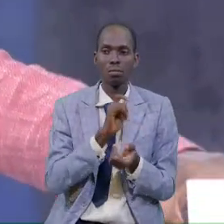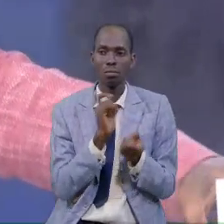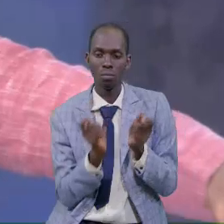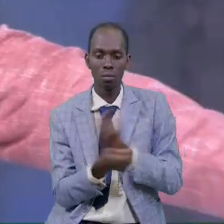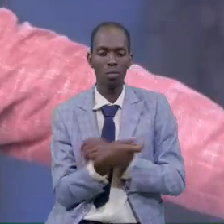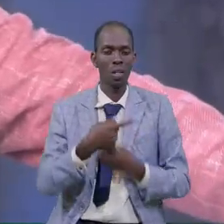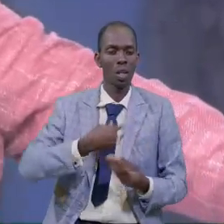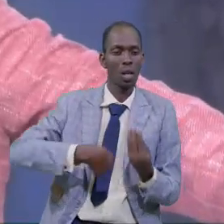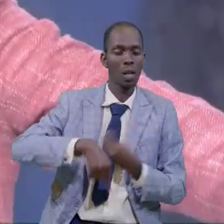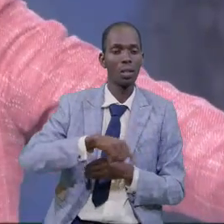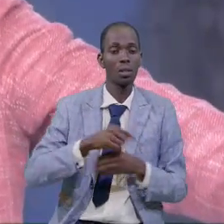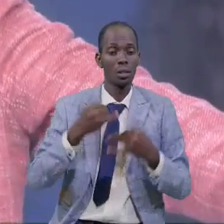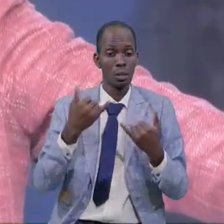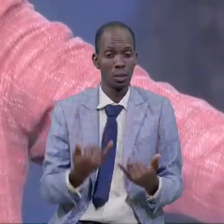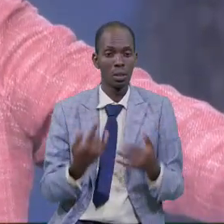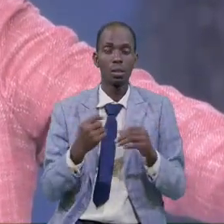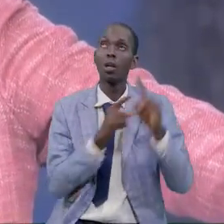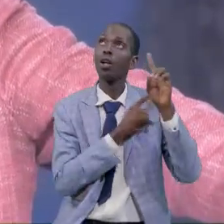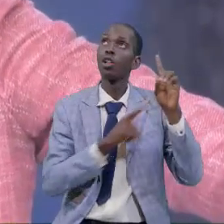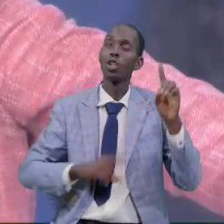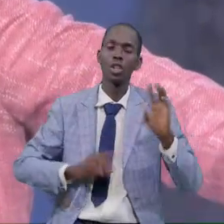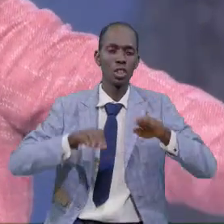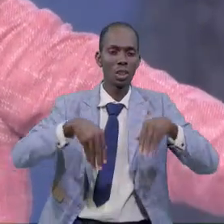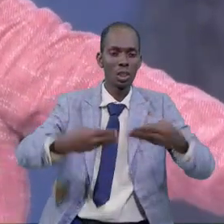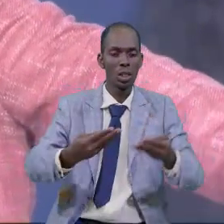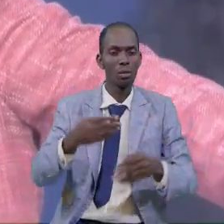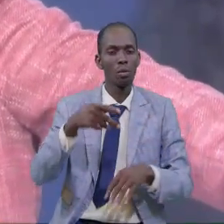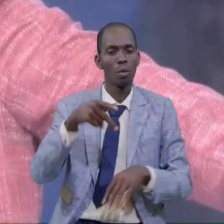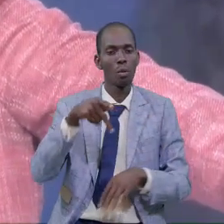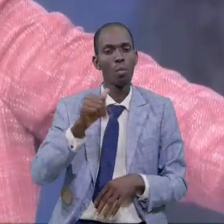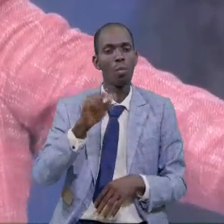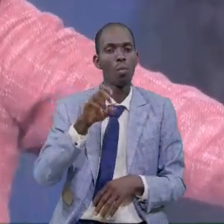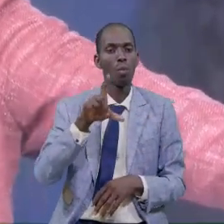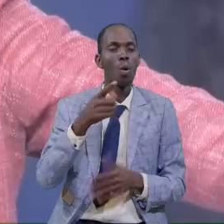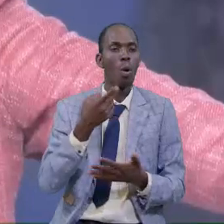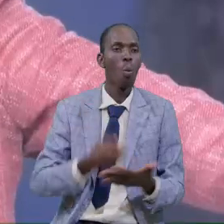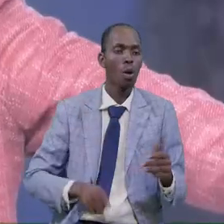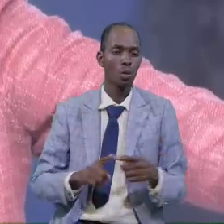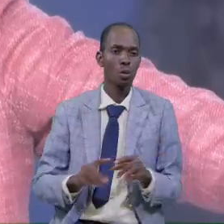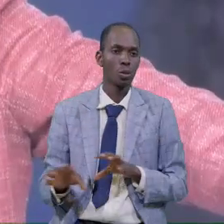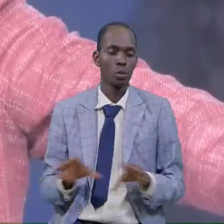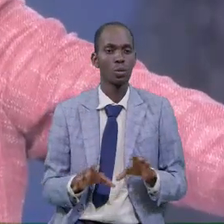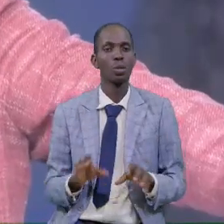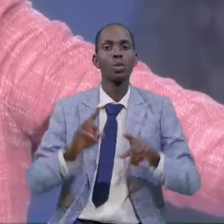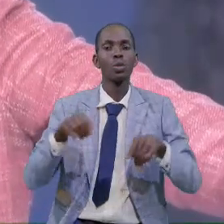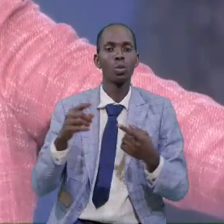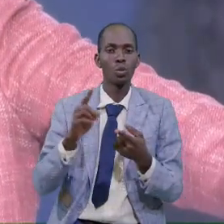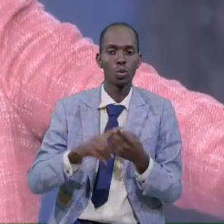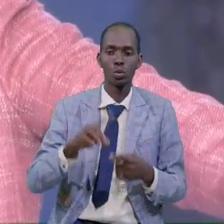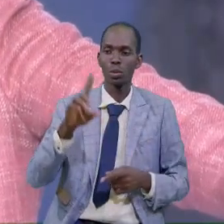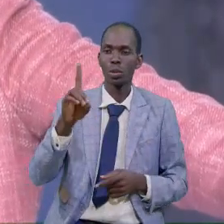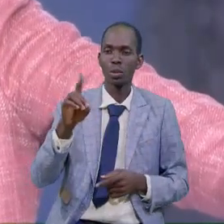gave him what to do, told him what to do. Go to Damascus, it shall be shown you what you will do.